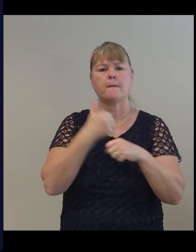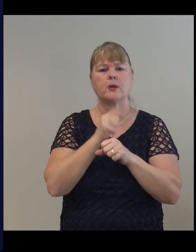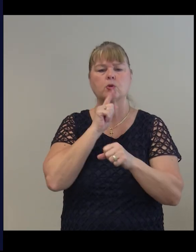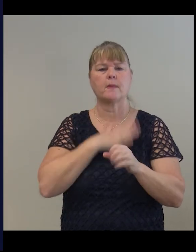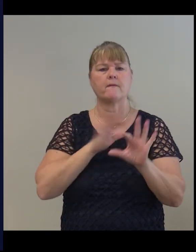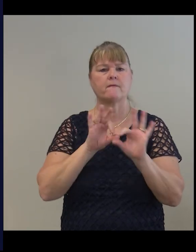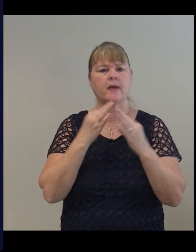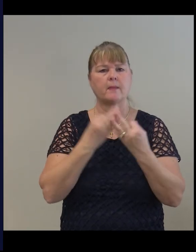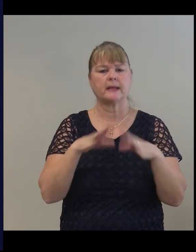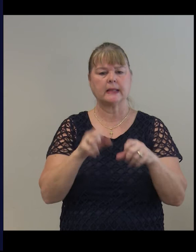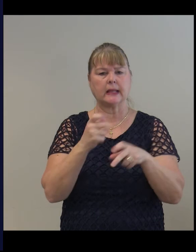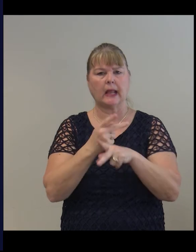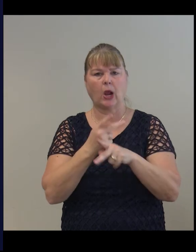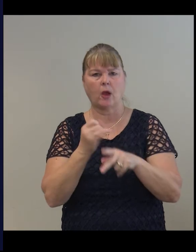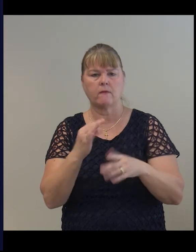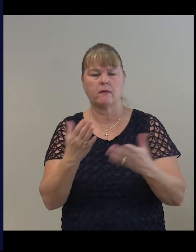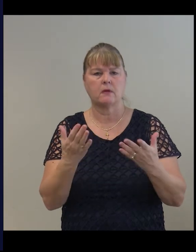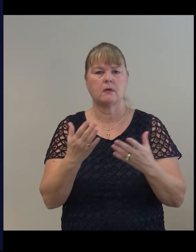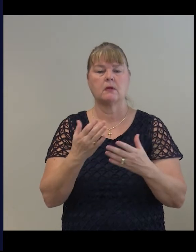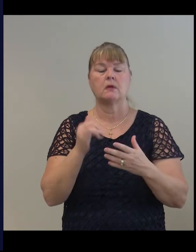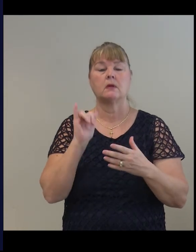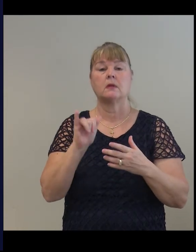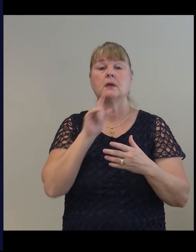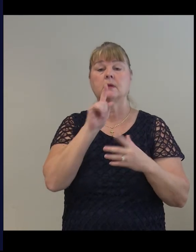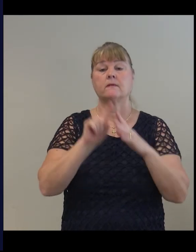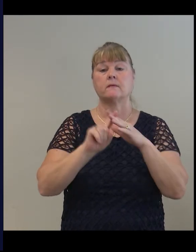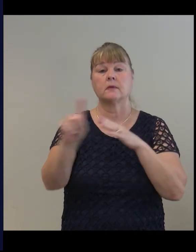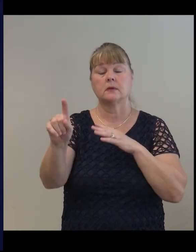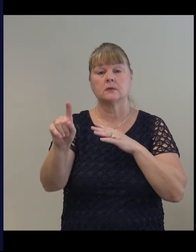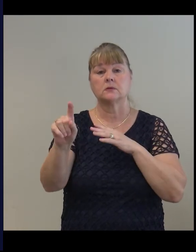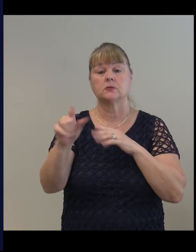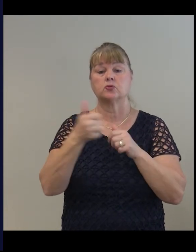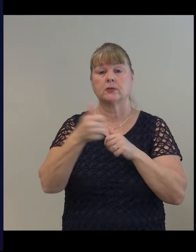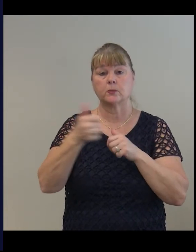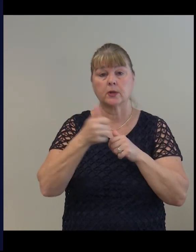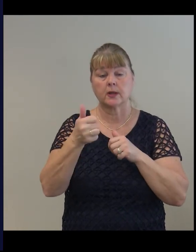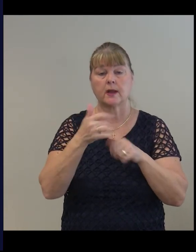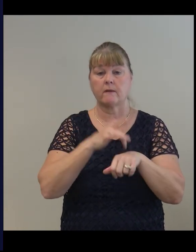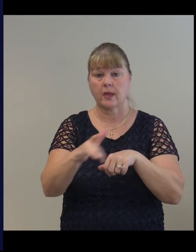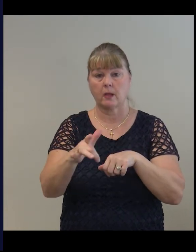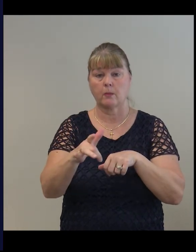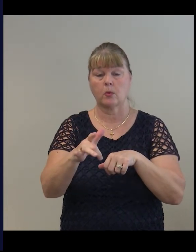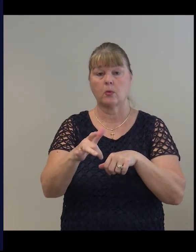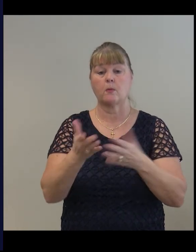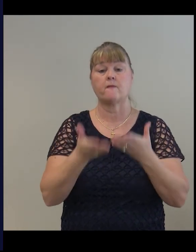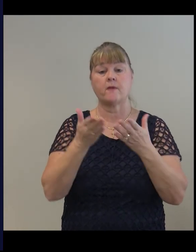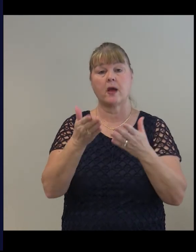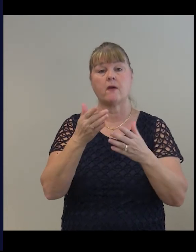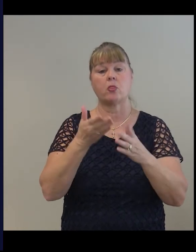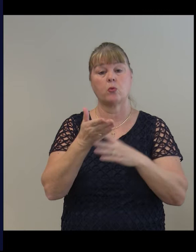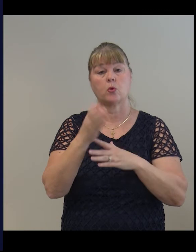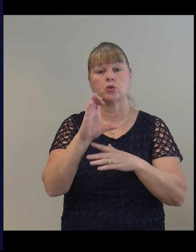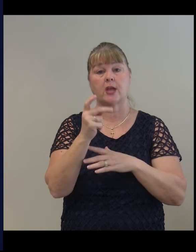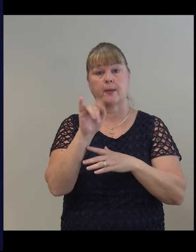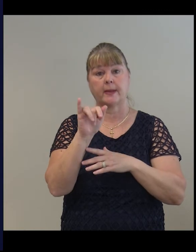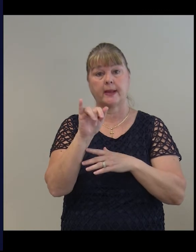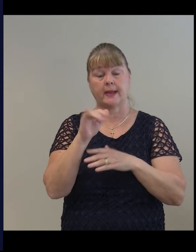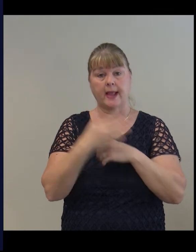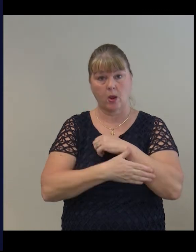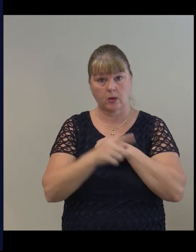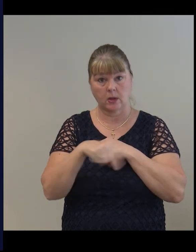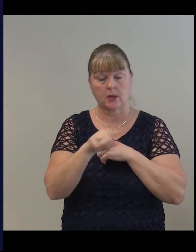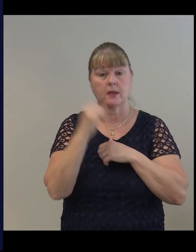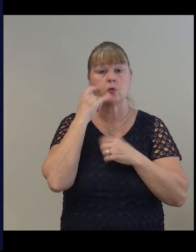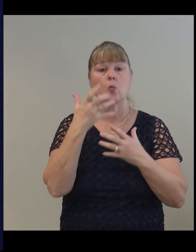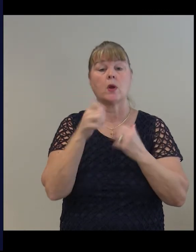will I make sure that my family is taken care of? There is evacuation transportation available provided by Chatham County.